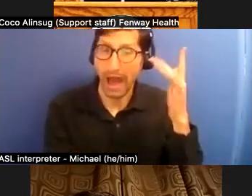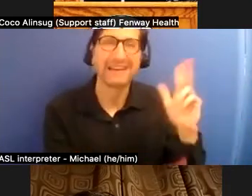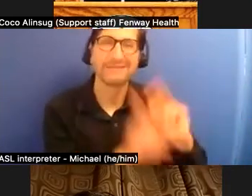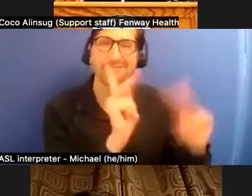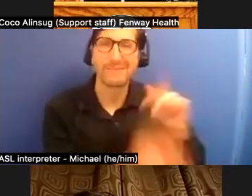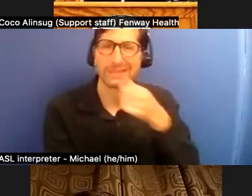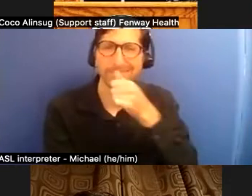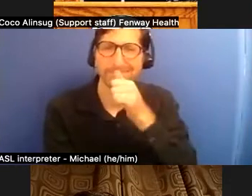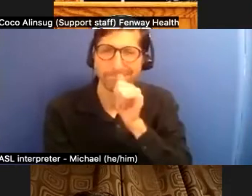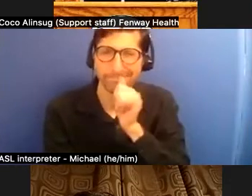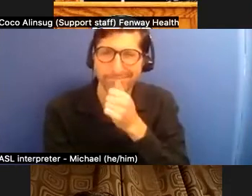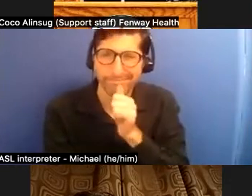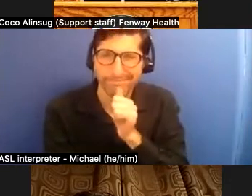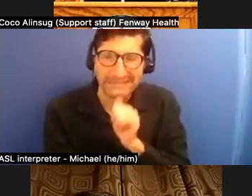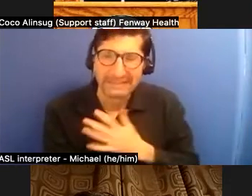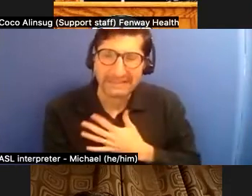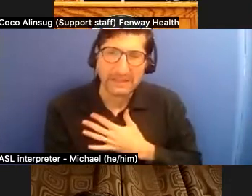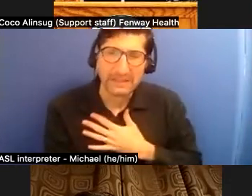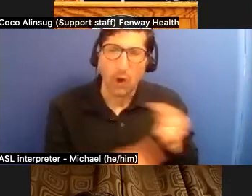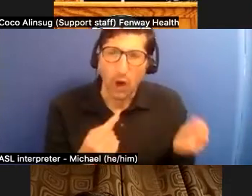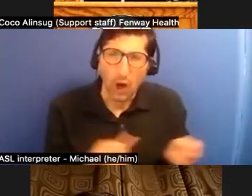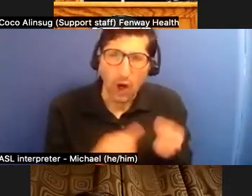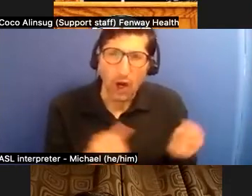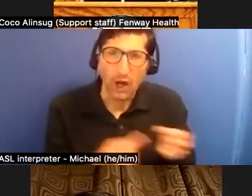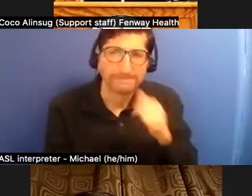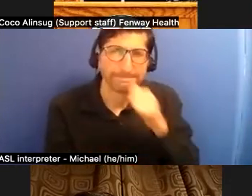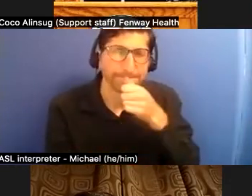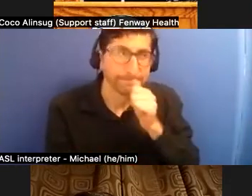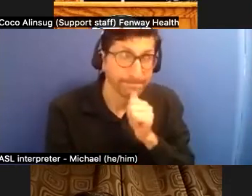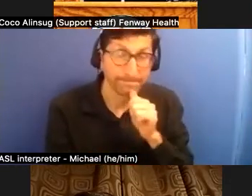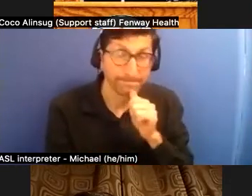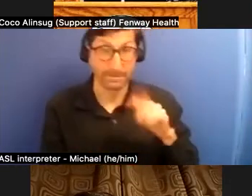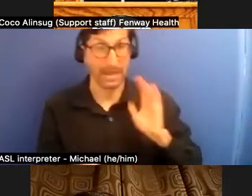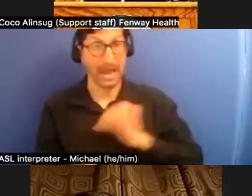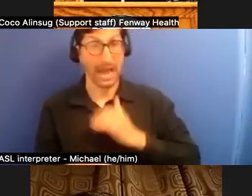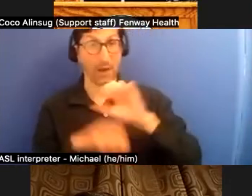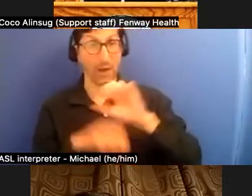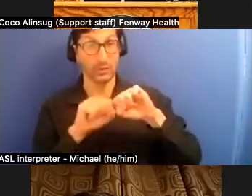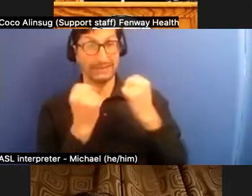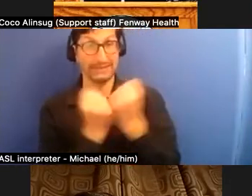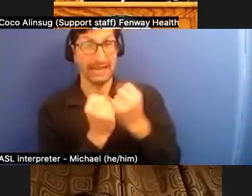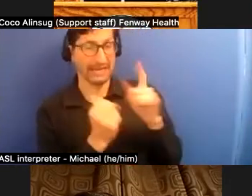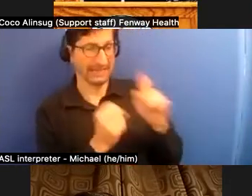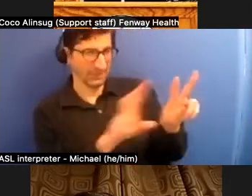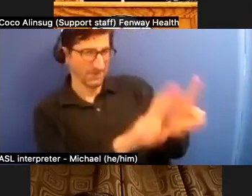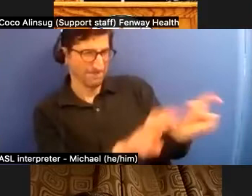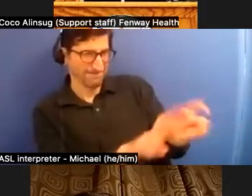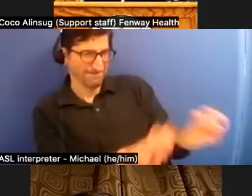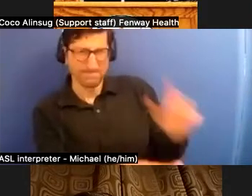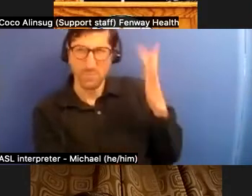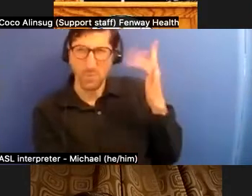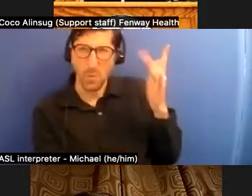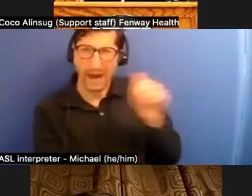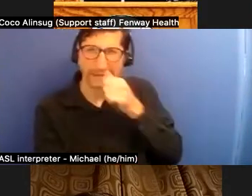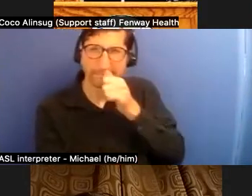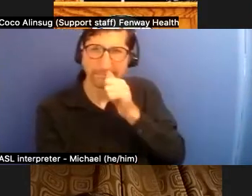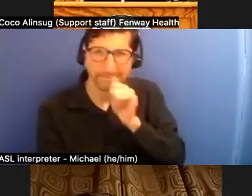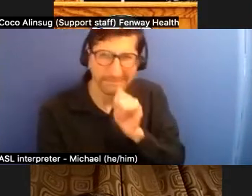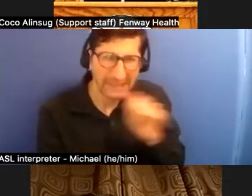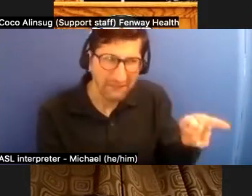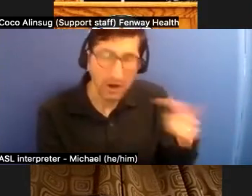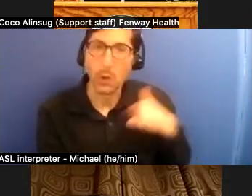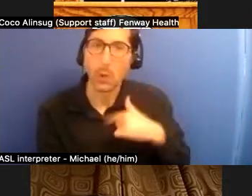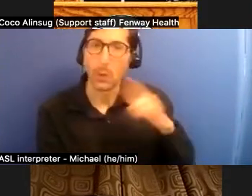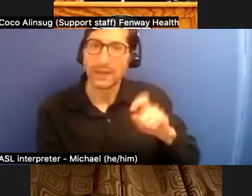as a society, we need to look at that suffering and understand that this is something that, you know, requires innovation and, you